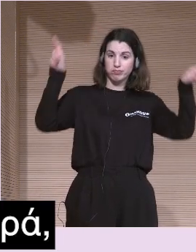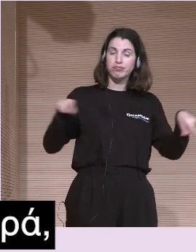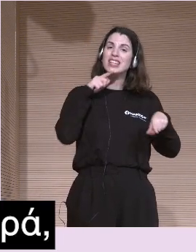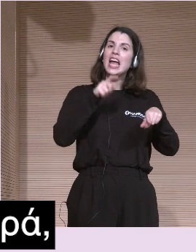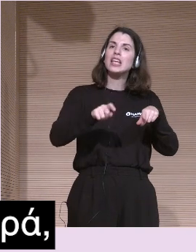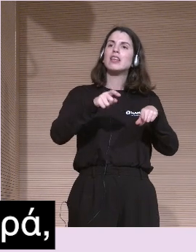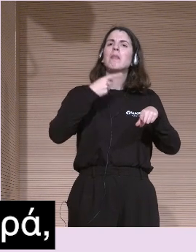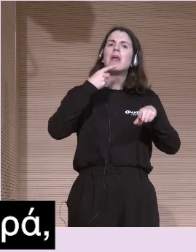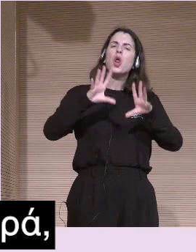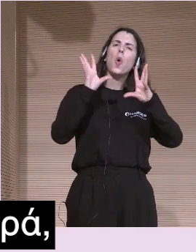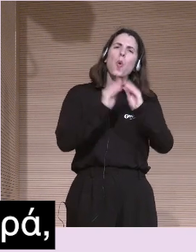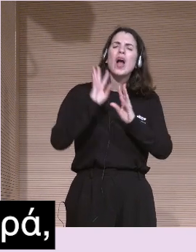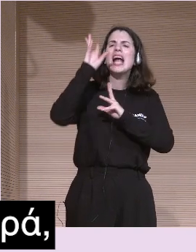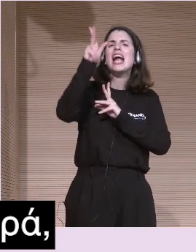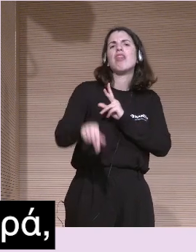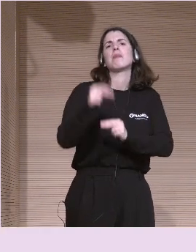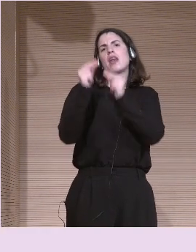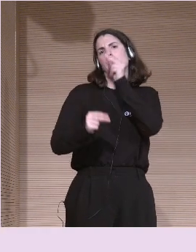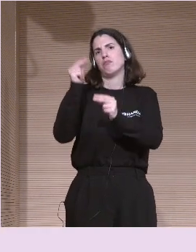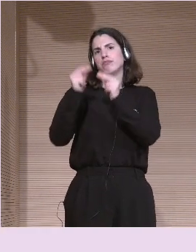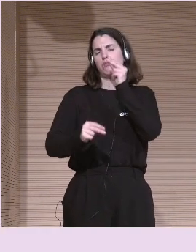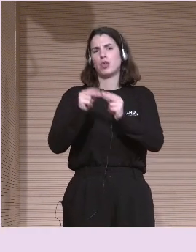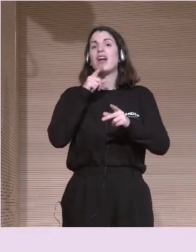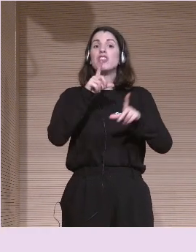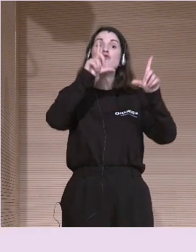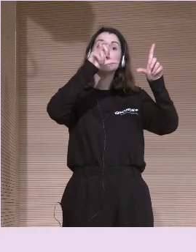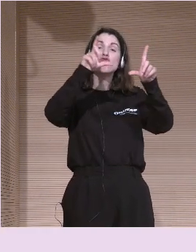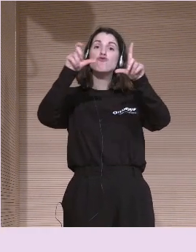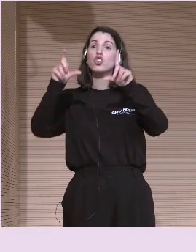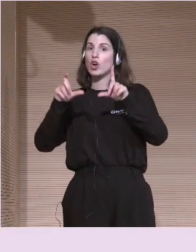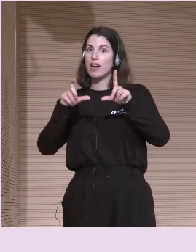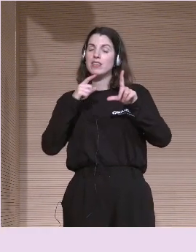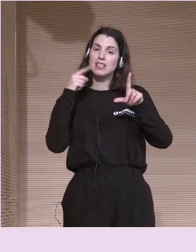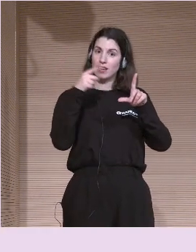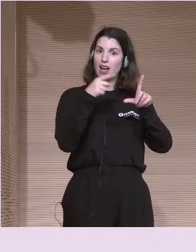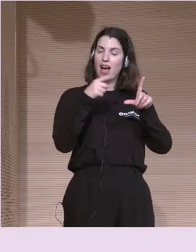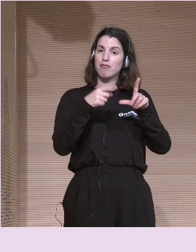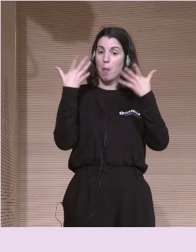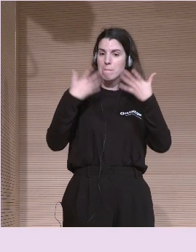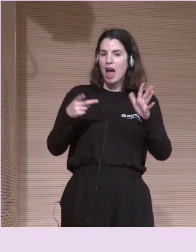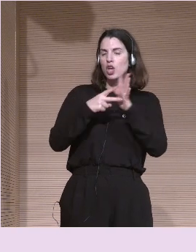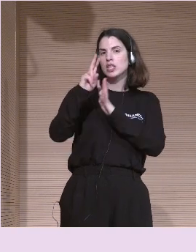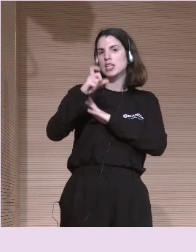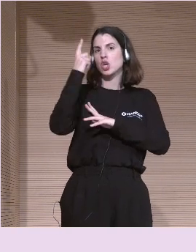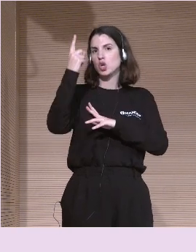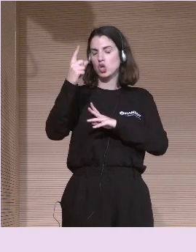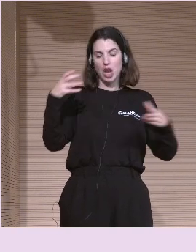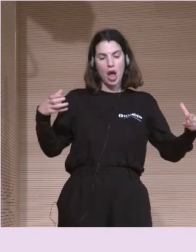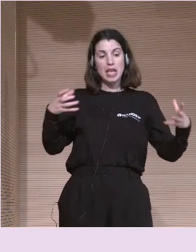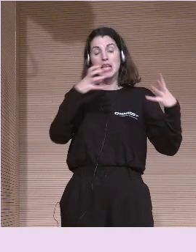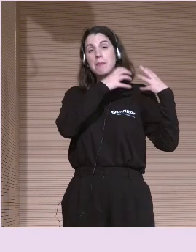And our graphic we created on the left, and this went out on social media and in pubs and on billboards all over the